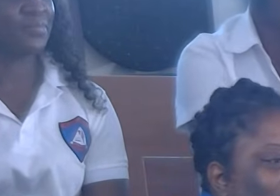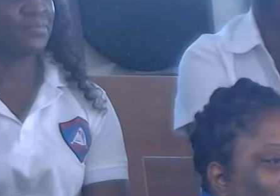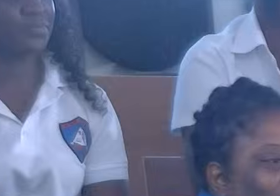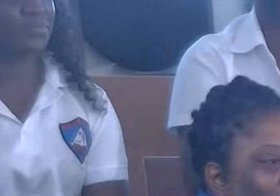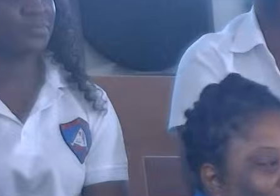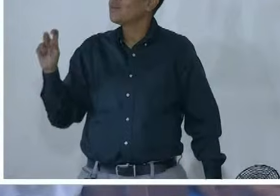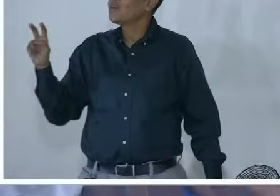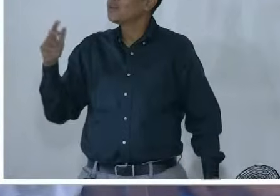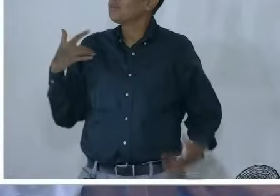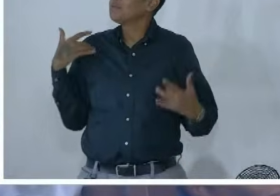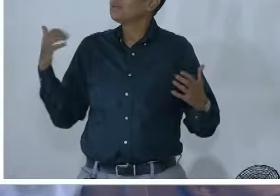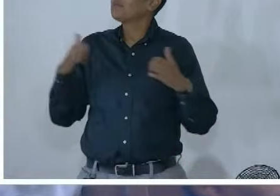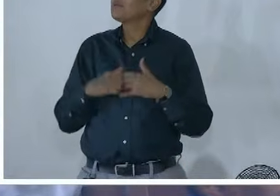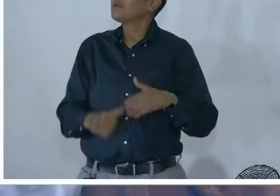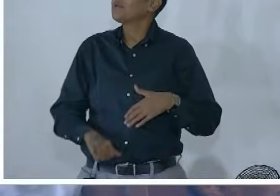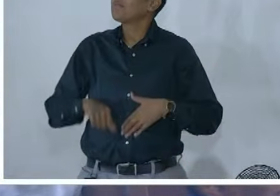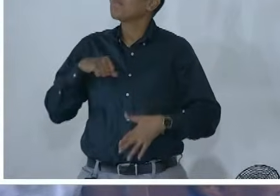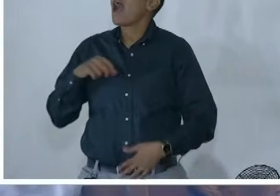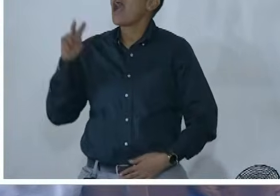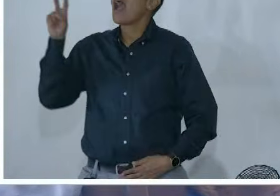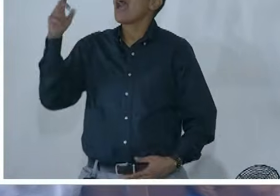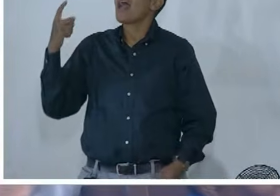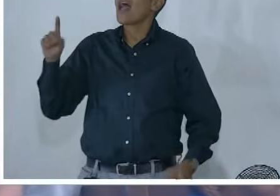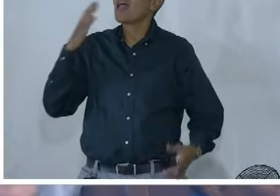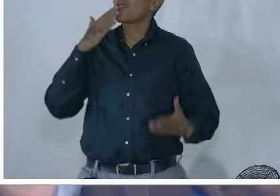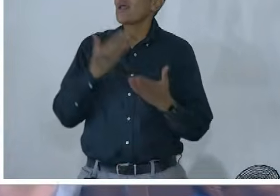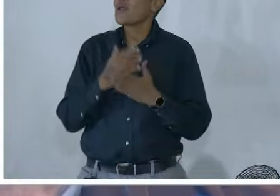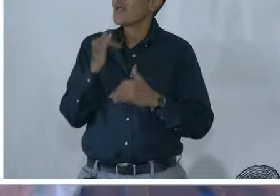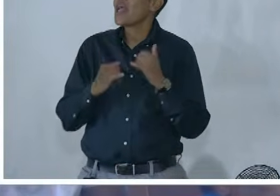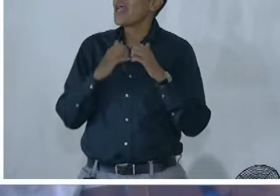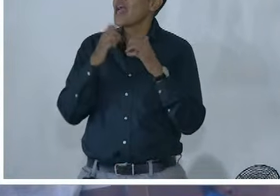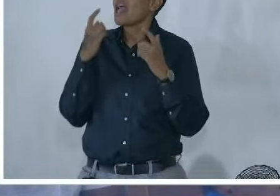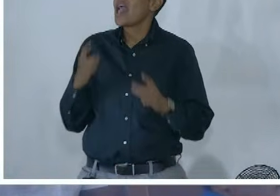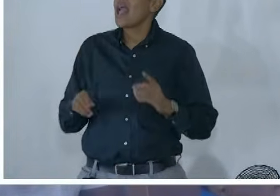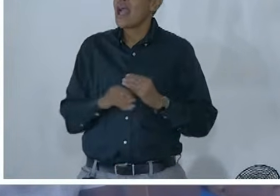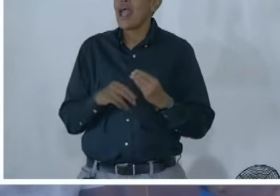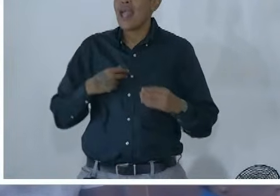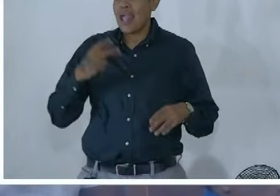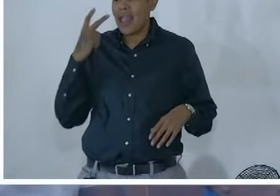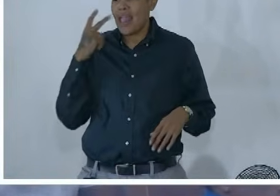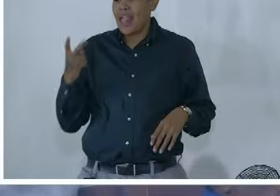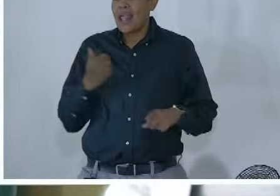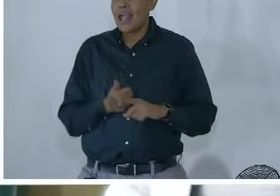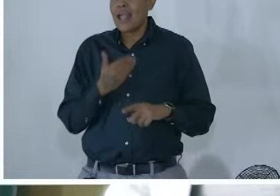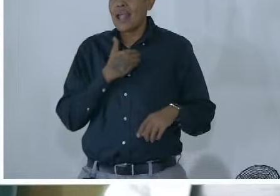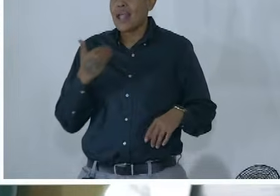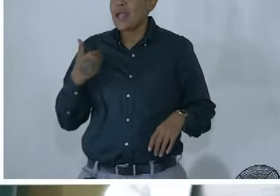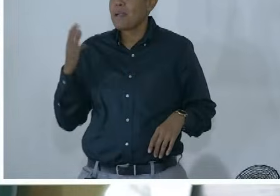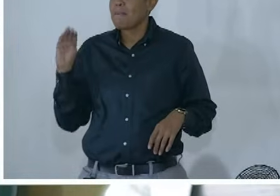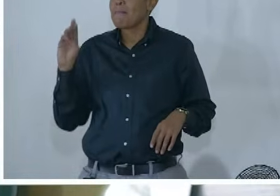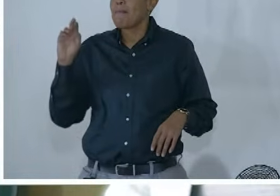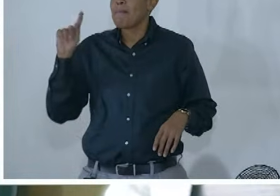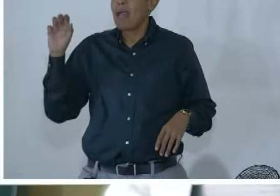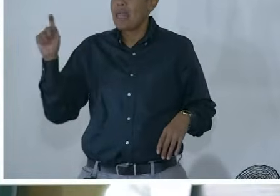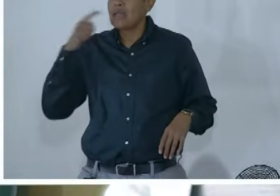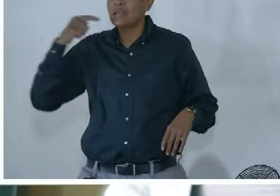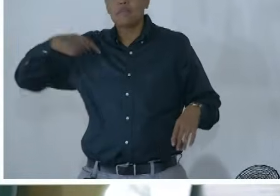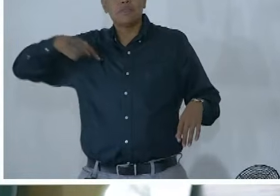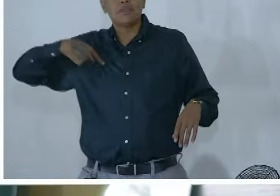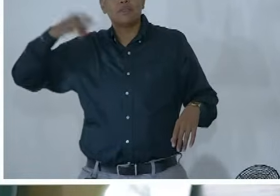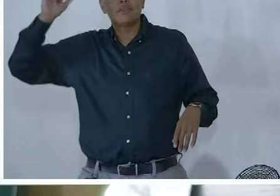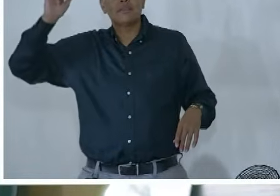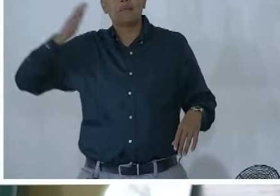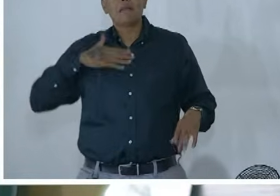with pride. Yes, very, very good institution. And I see Member Bartlett claiming them as